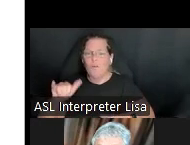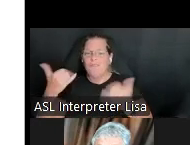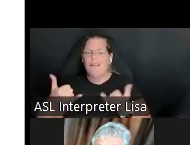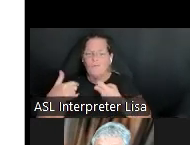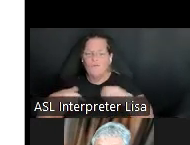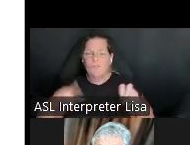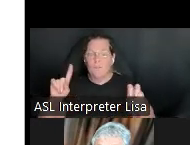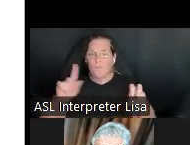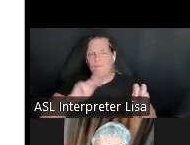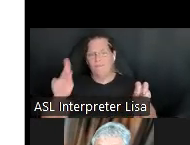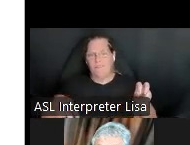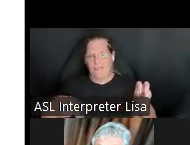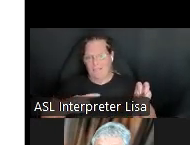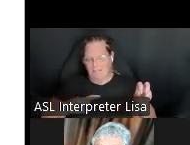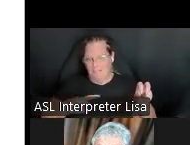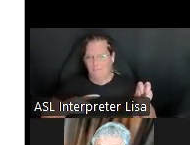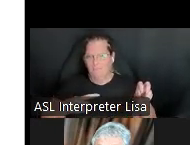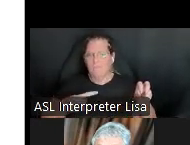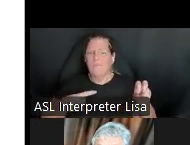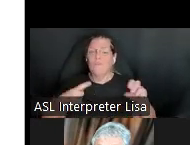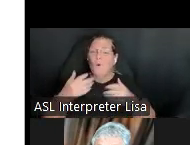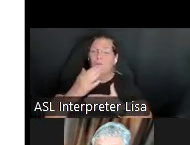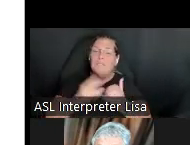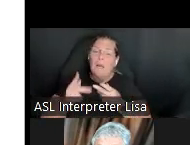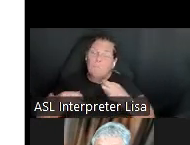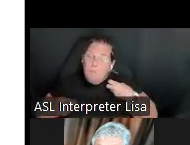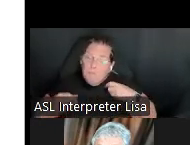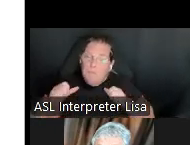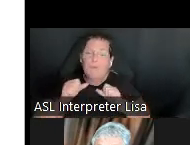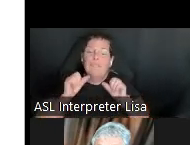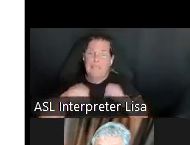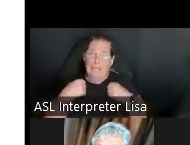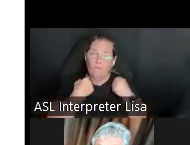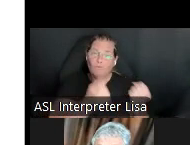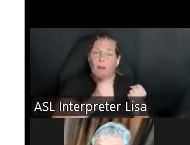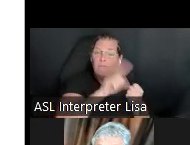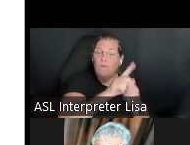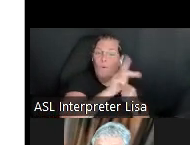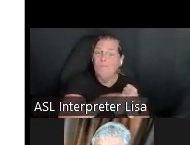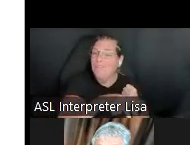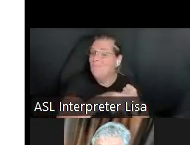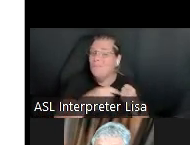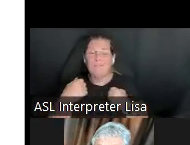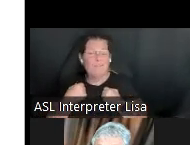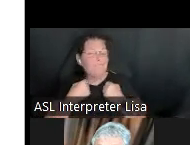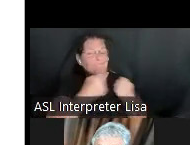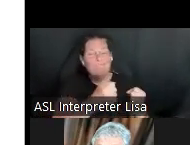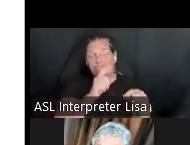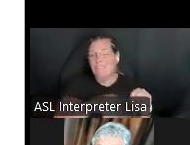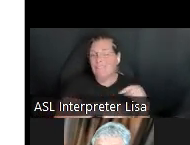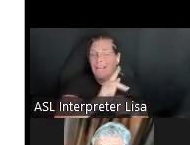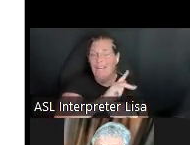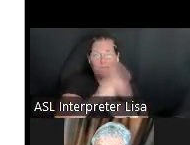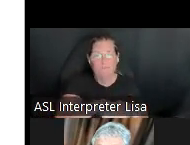some of our clients that are willing and able to travel over to Philadelphia to conduct those evaluations. But if they're not willing to go over to